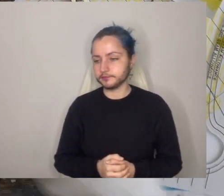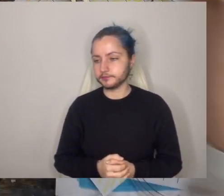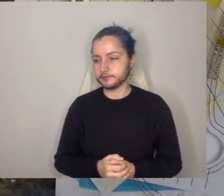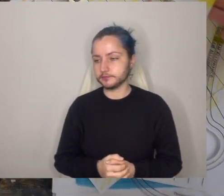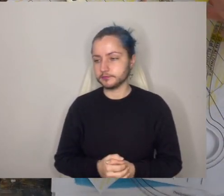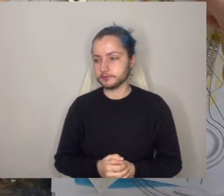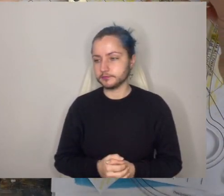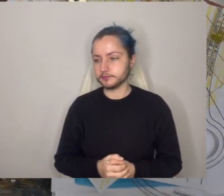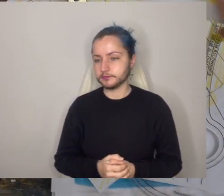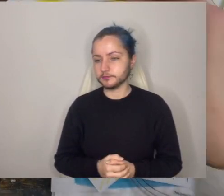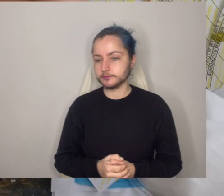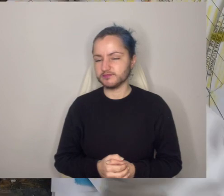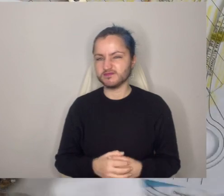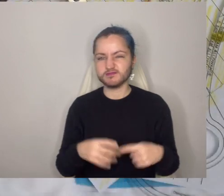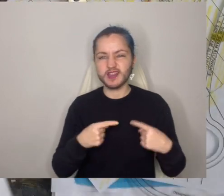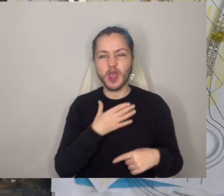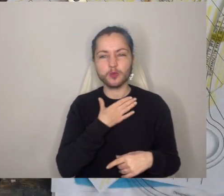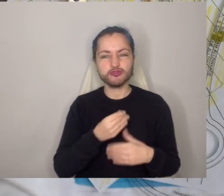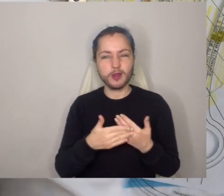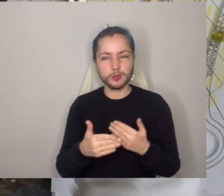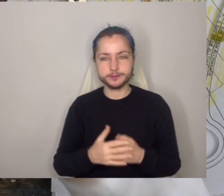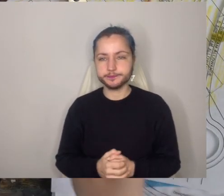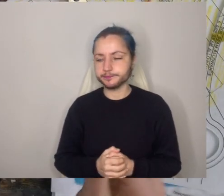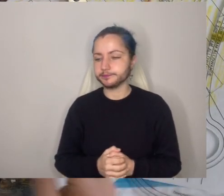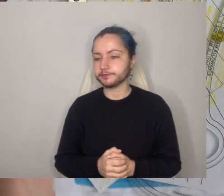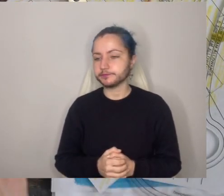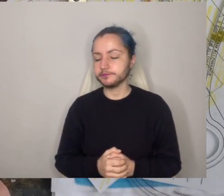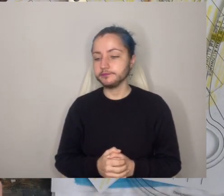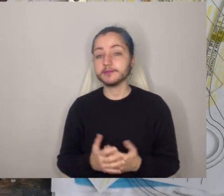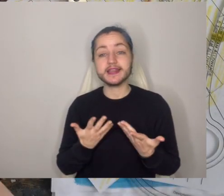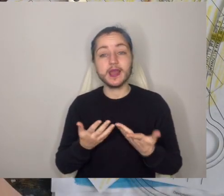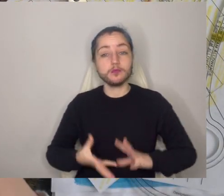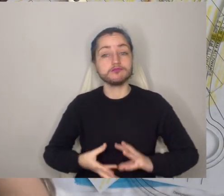Like so. Okay, so you've got these 4